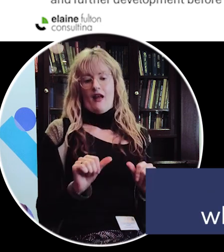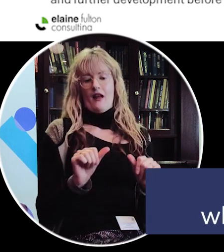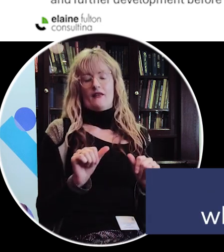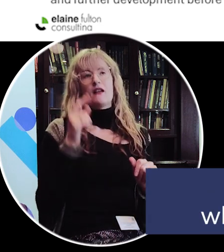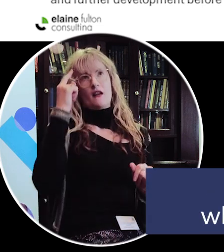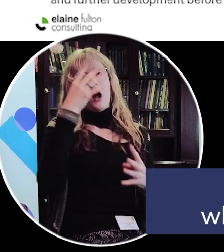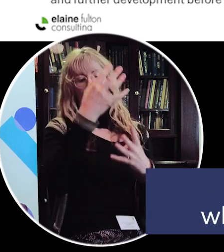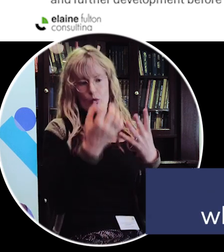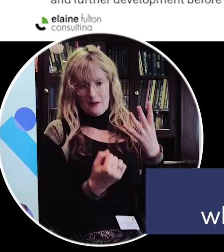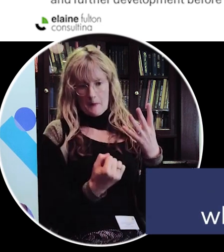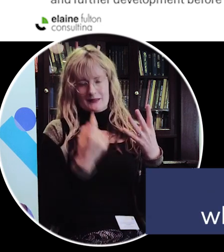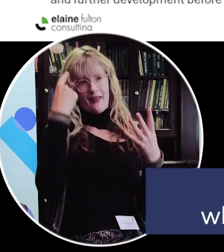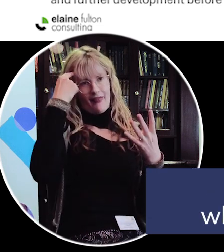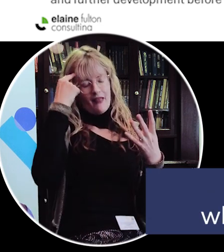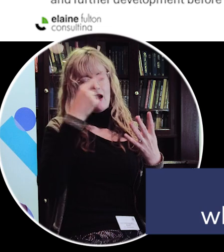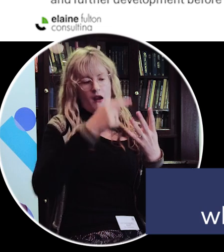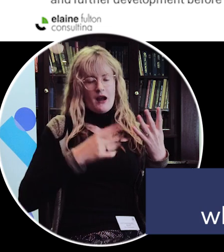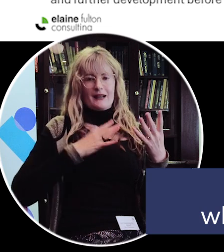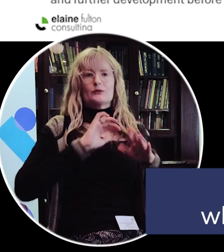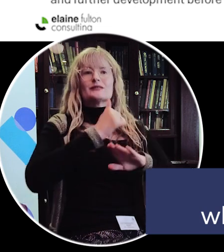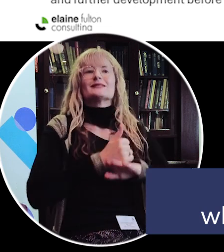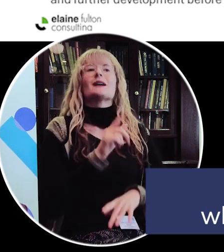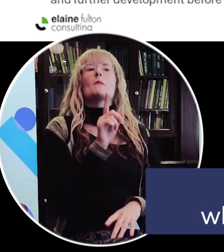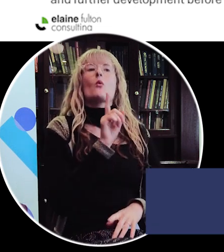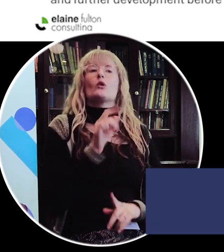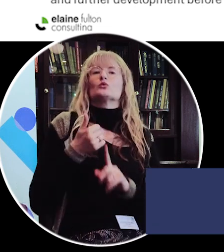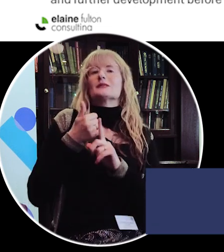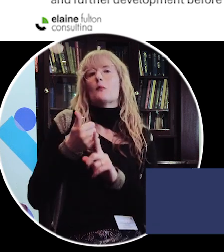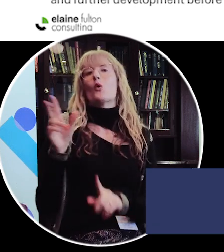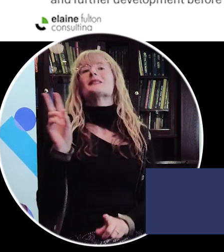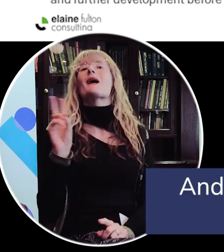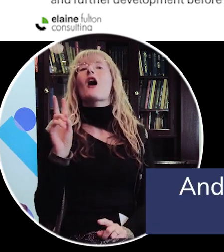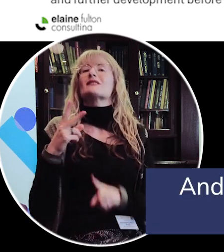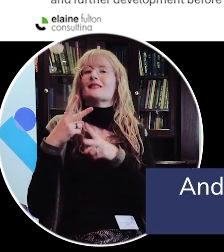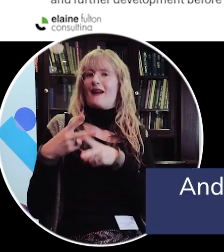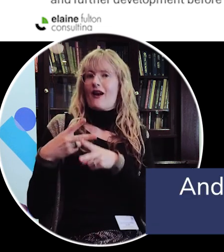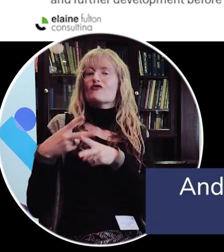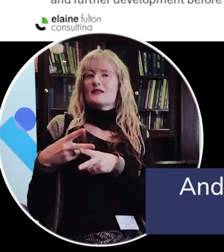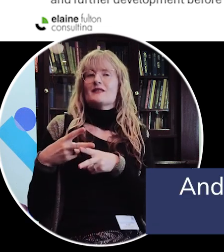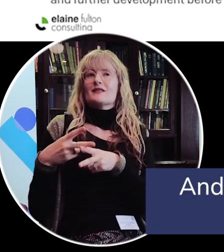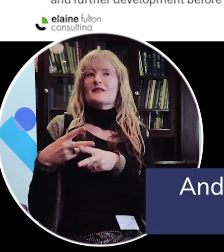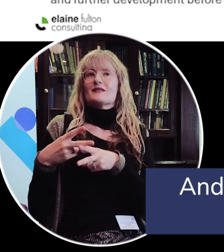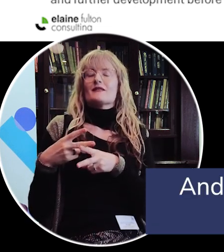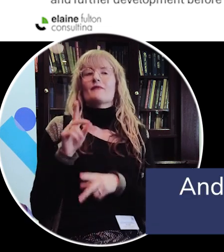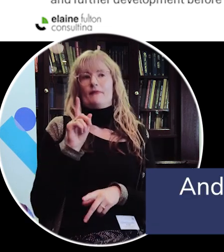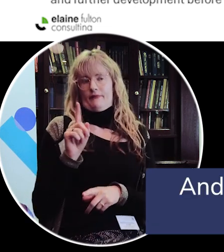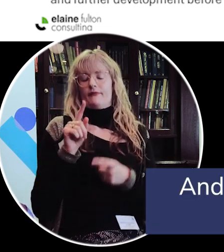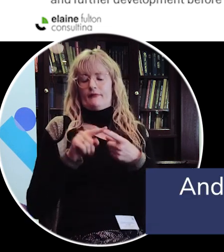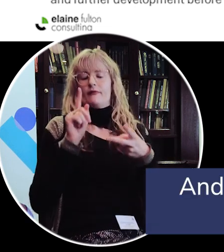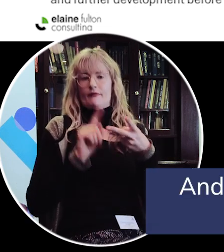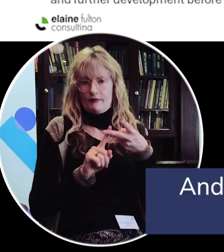outcomes what needs to be in place for parents and carers, and then what are the service system